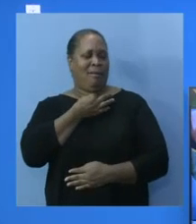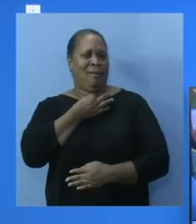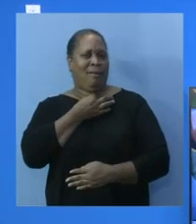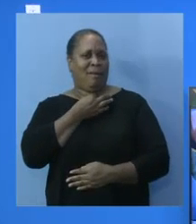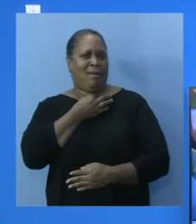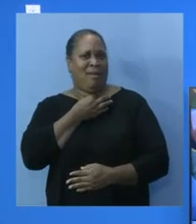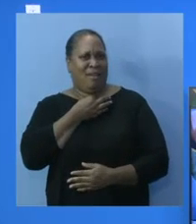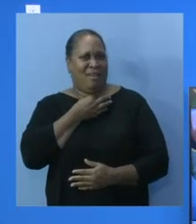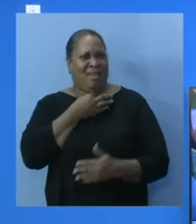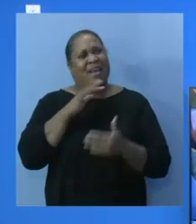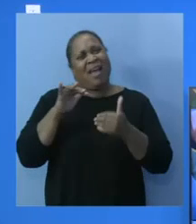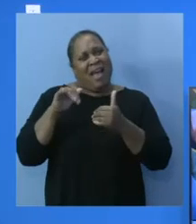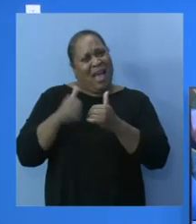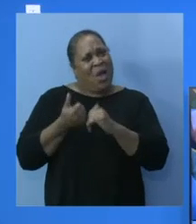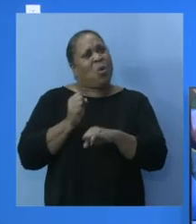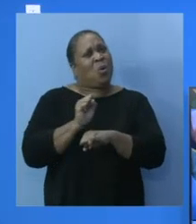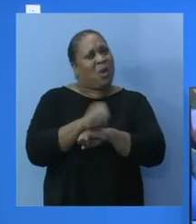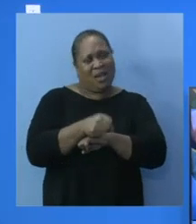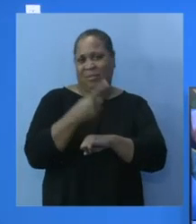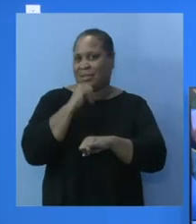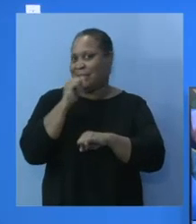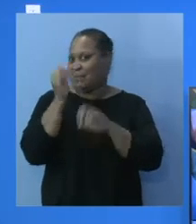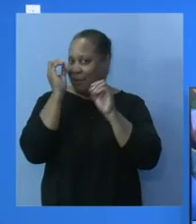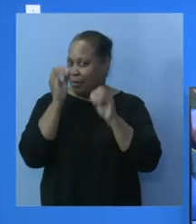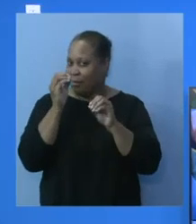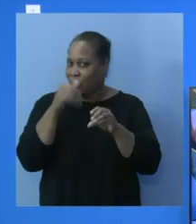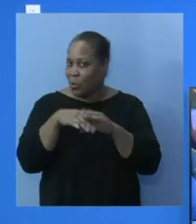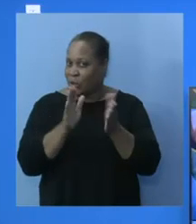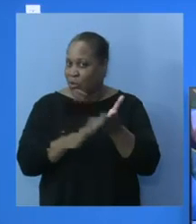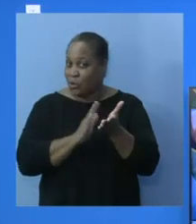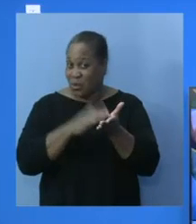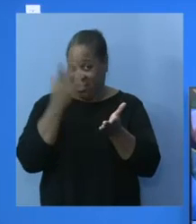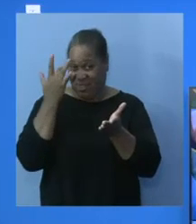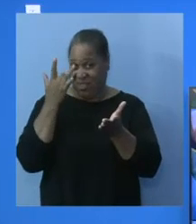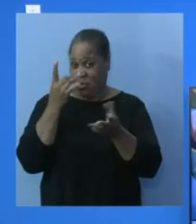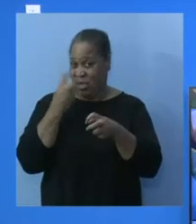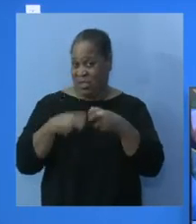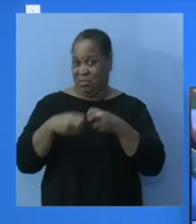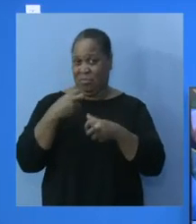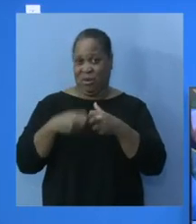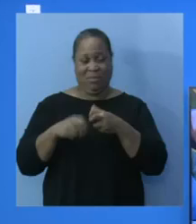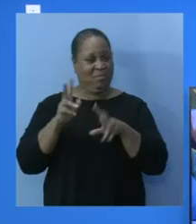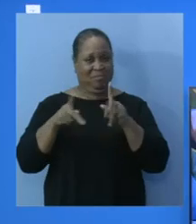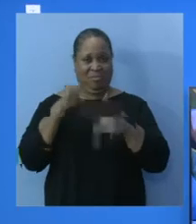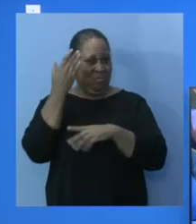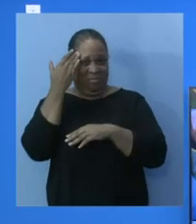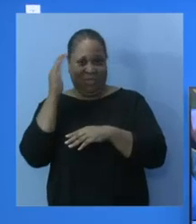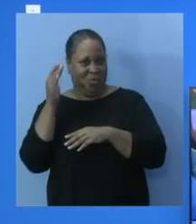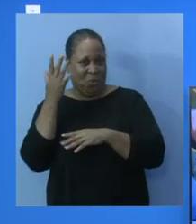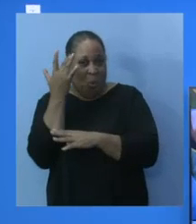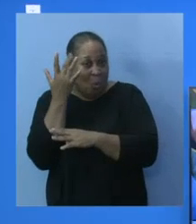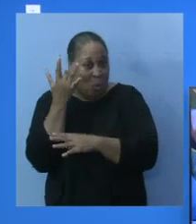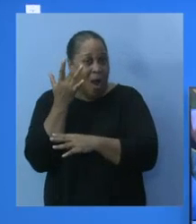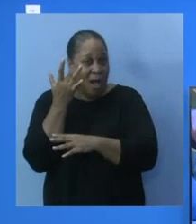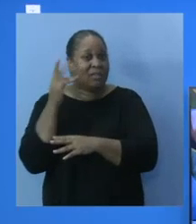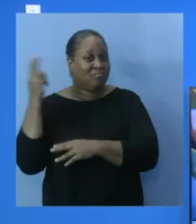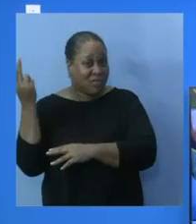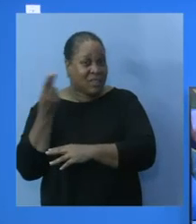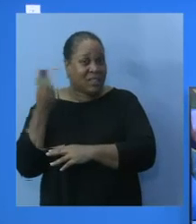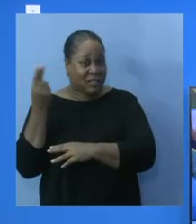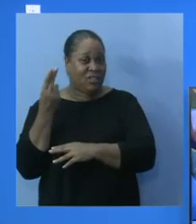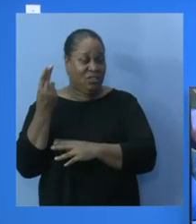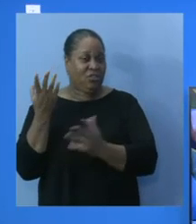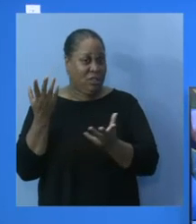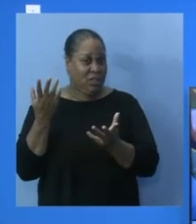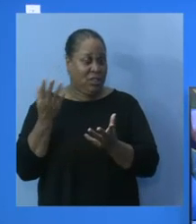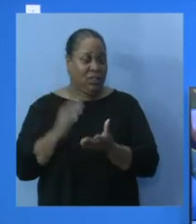how we could get past it, because it's not even taught really in schools as to why this is an issue, and some people don't even know why there is a history and why there's an issue.